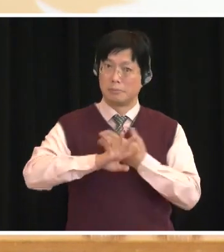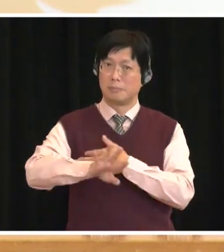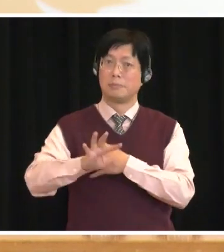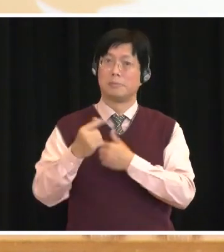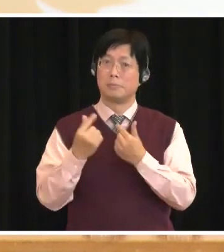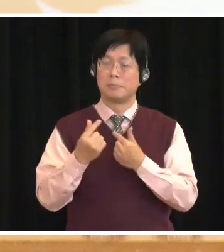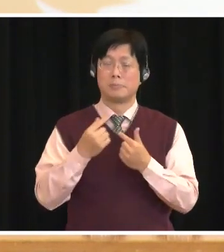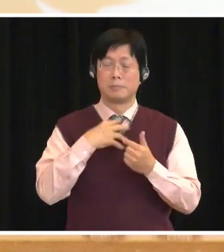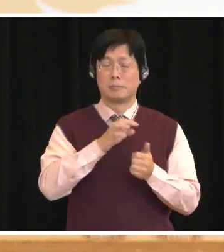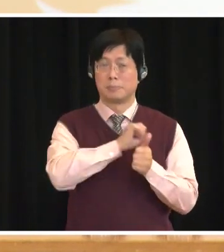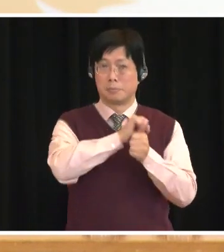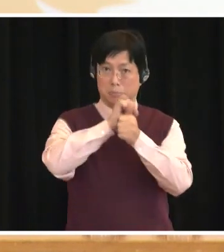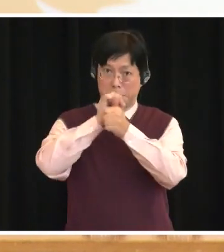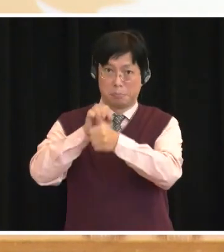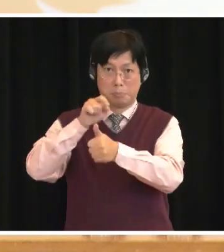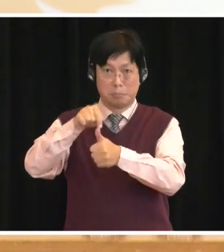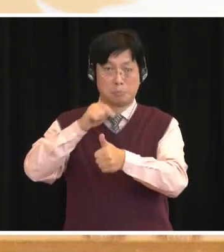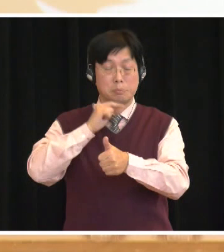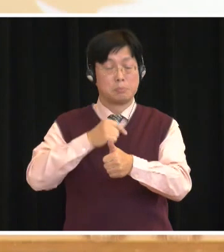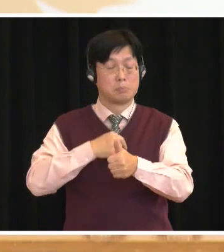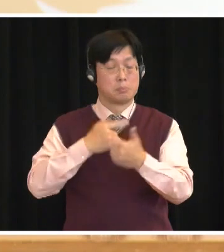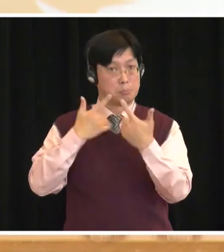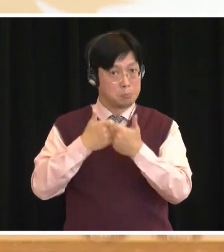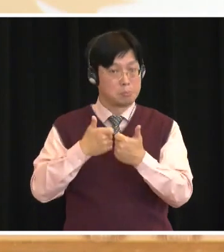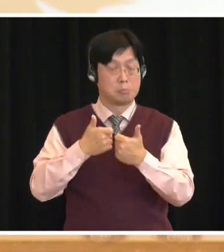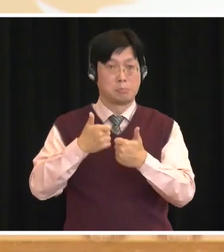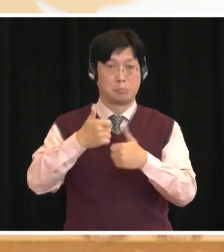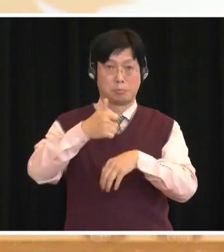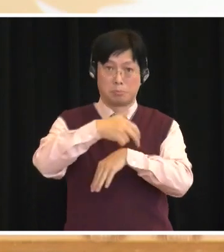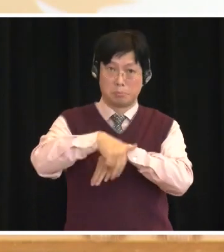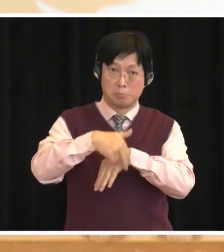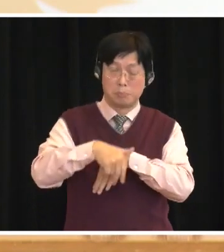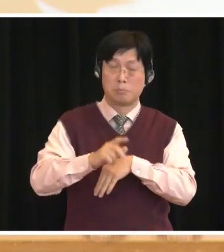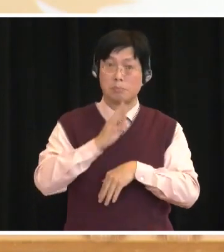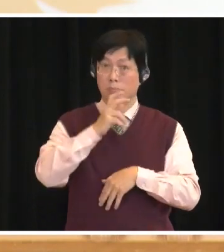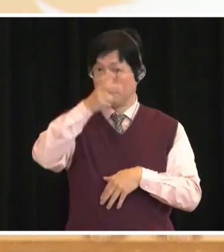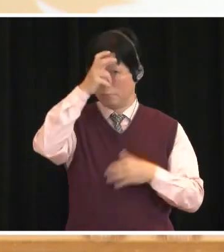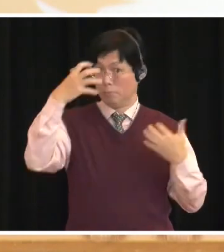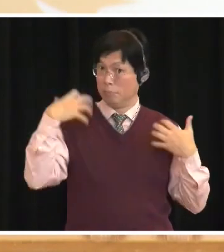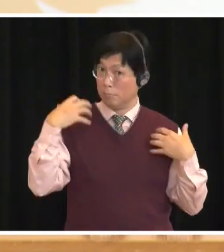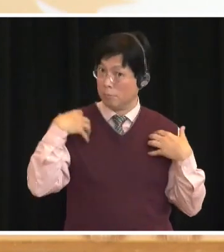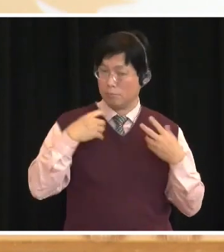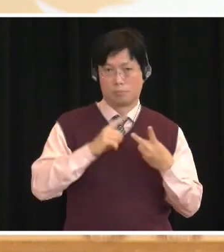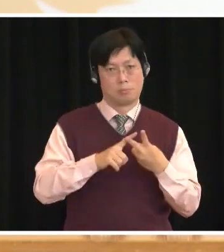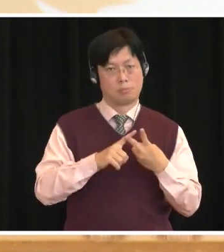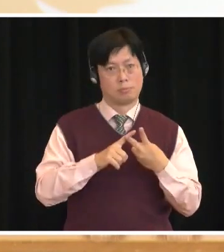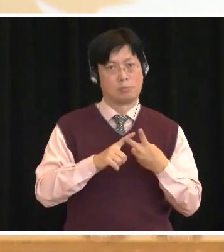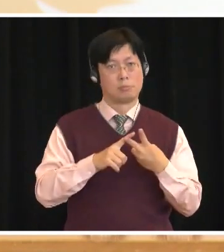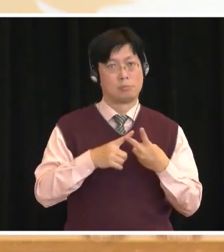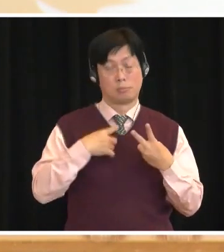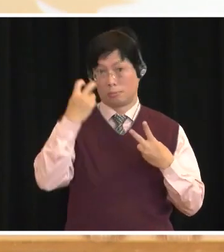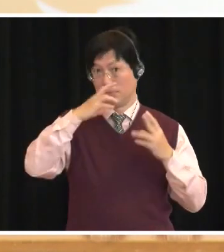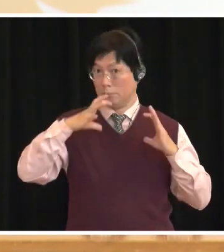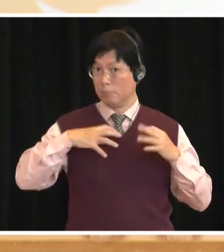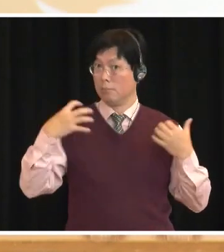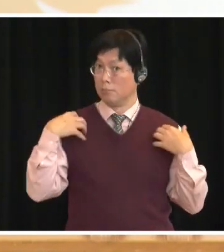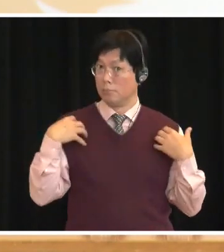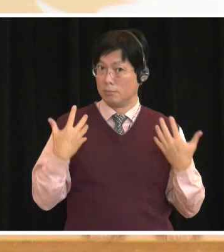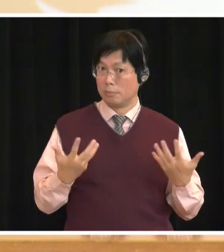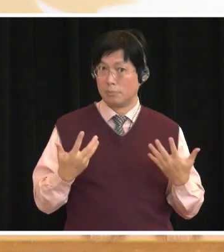the police or the prosecutor? So about implementation of diversionary